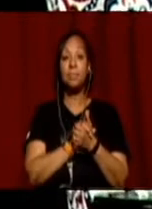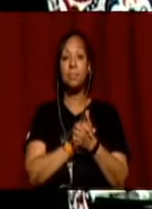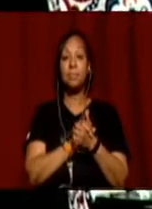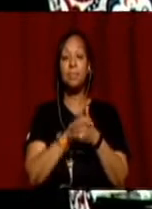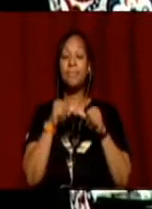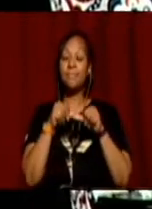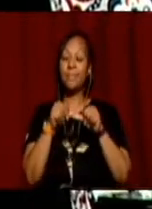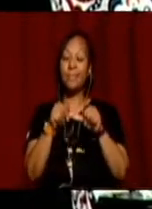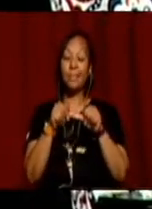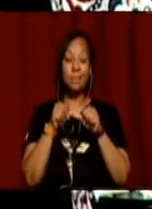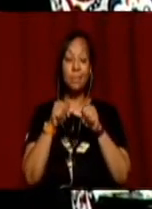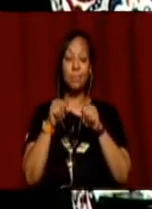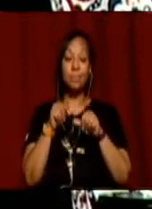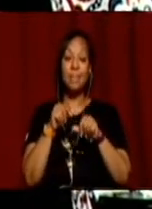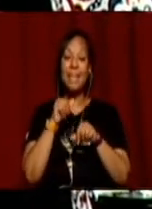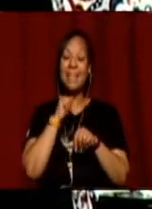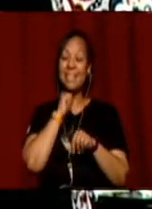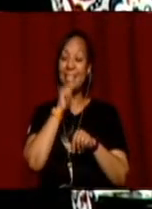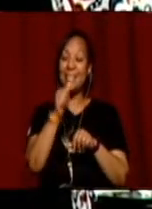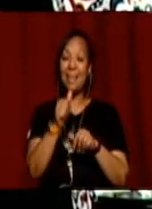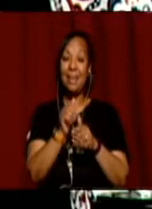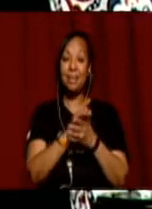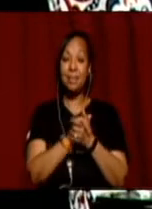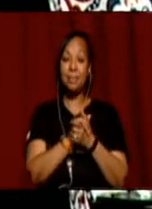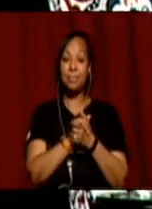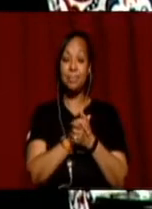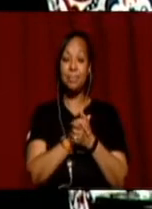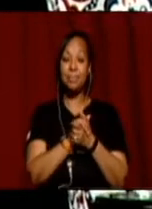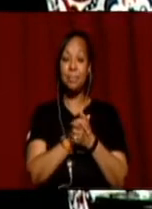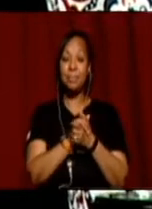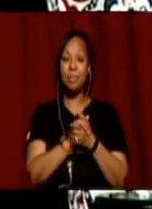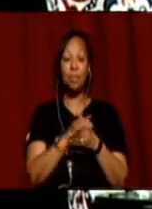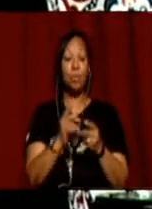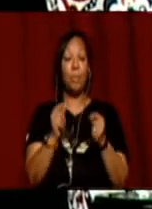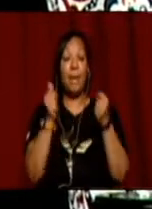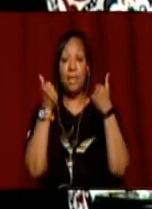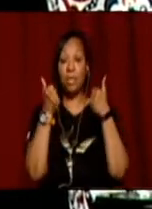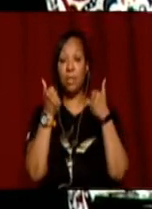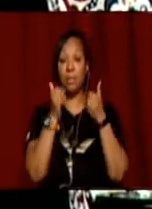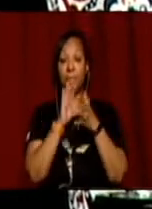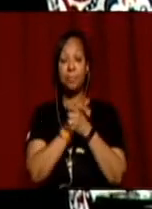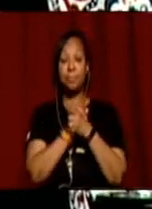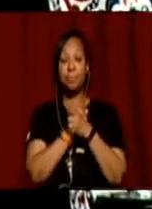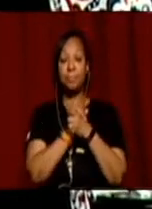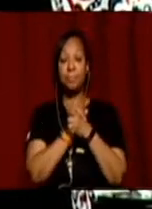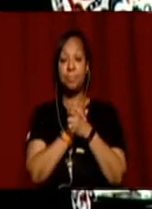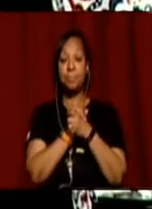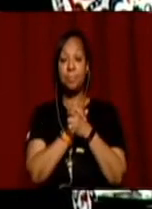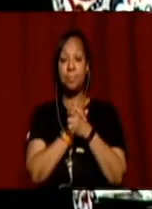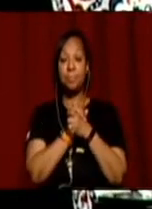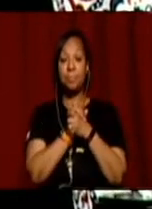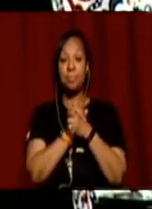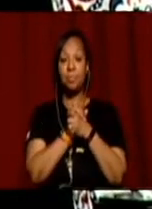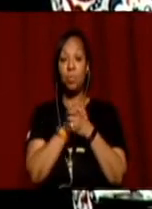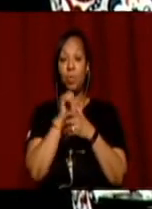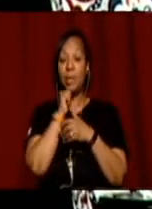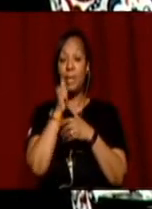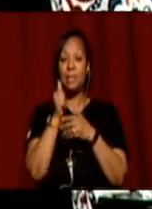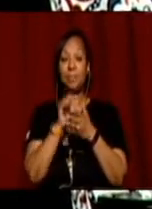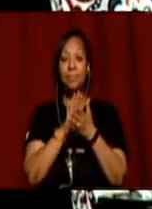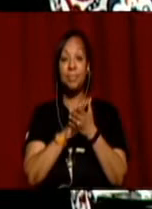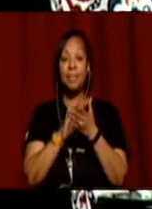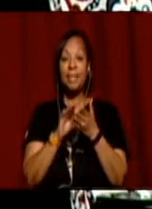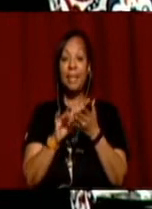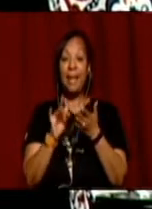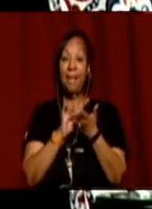long haul. This is not, there's no magic here. And we're unlikely to have a vaccine by the end of